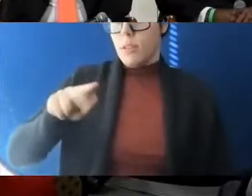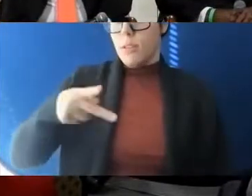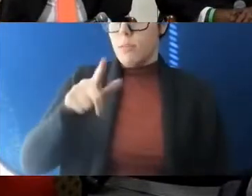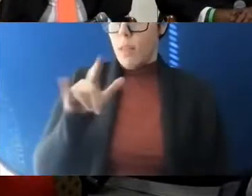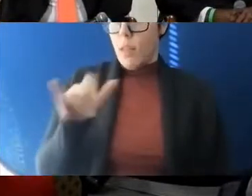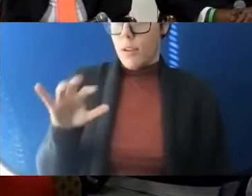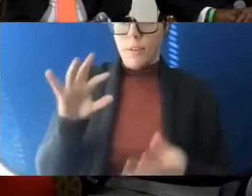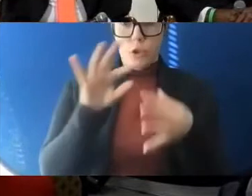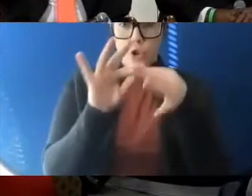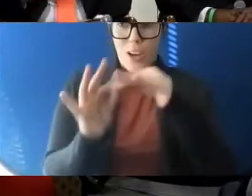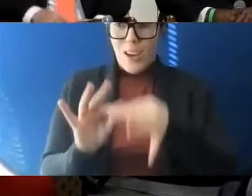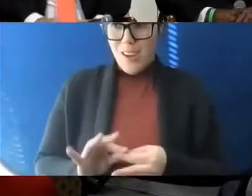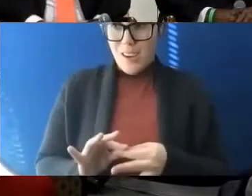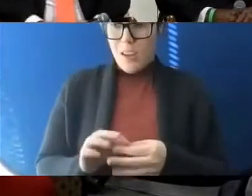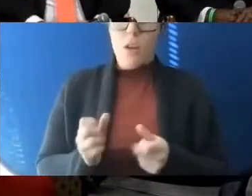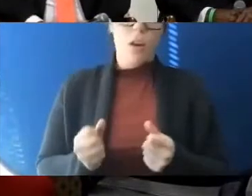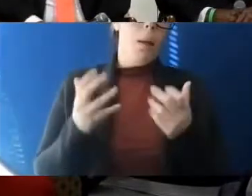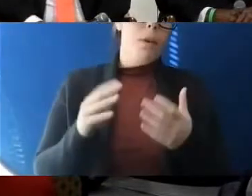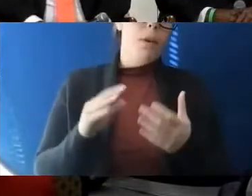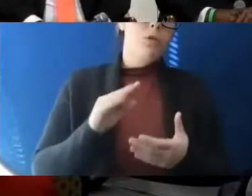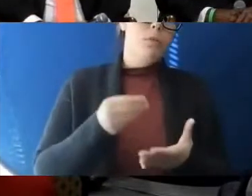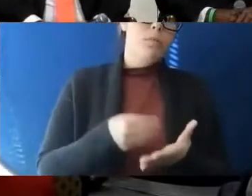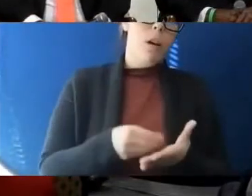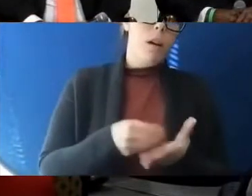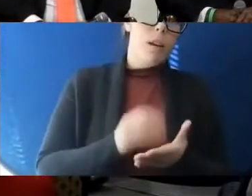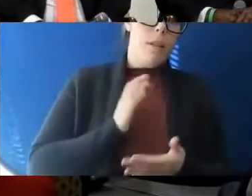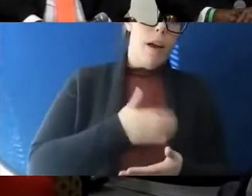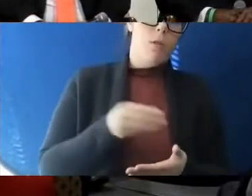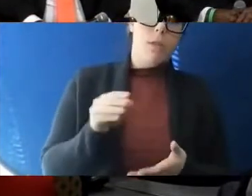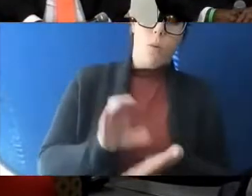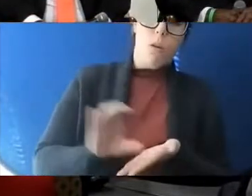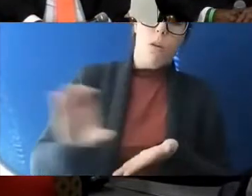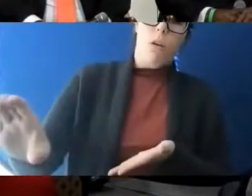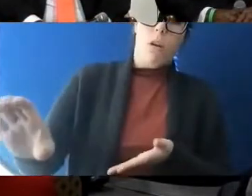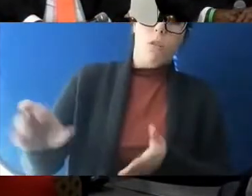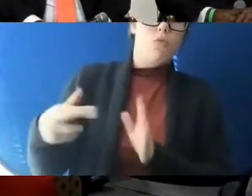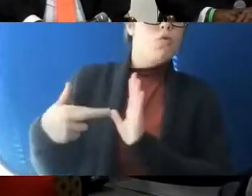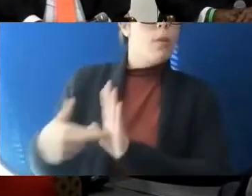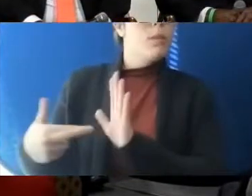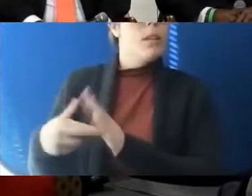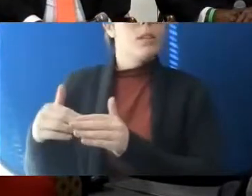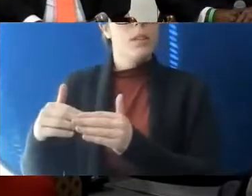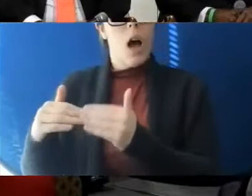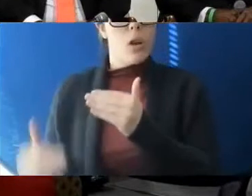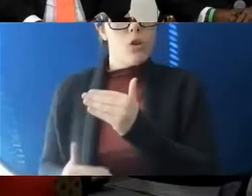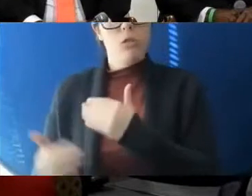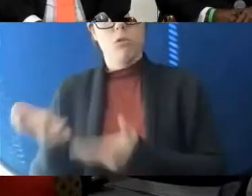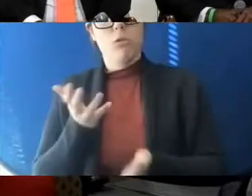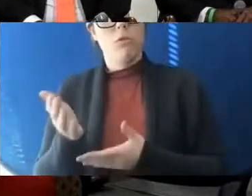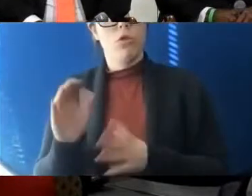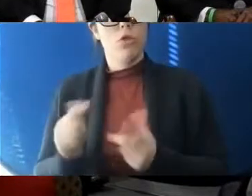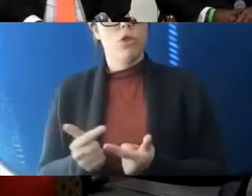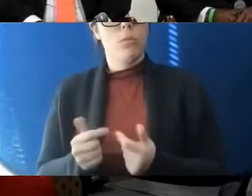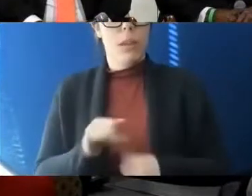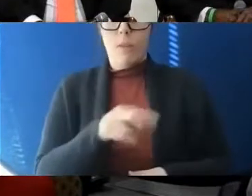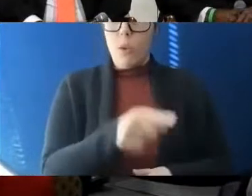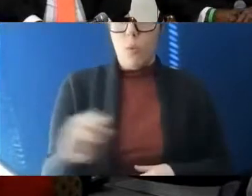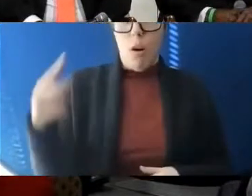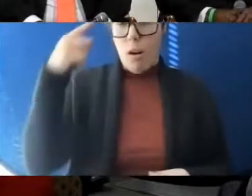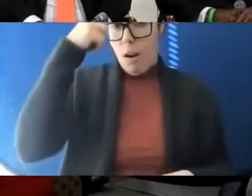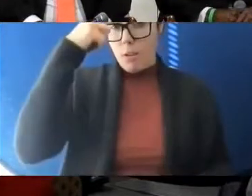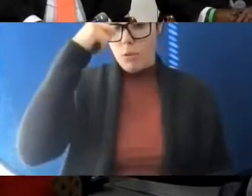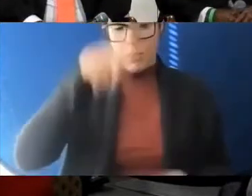our dollars will go to businesses led by underrepresented groups? And it is, if you're conscious about it